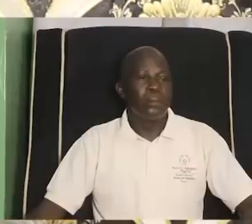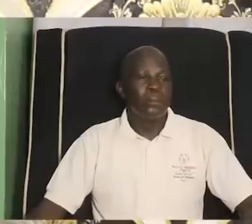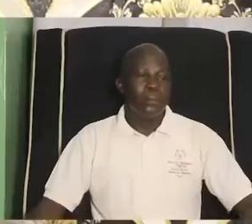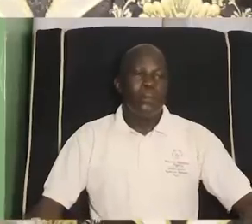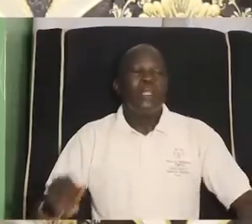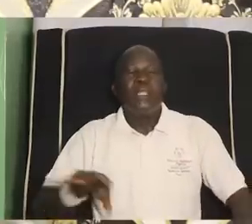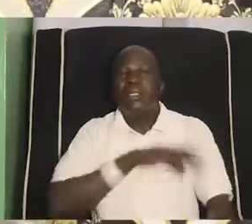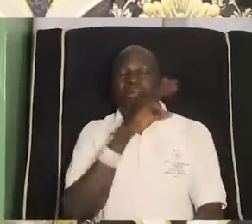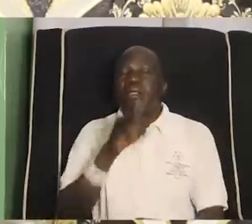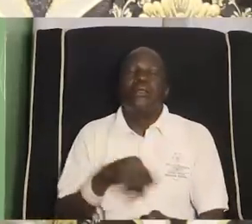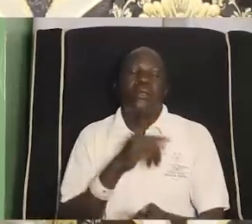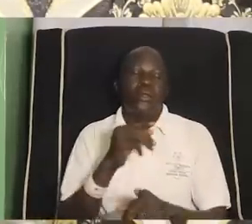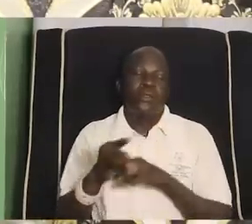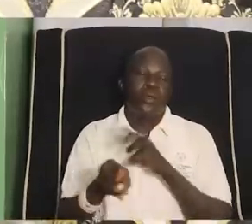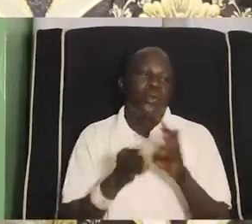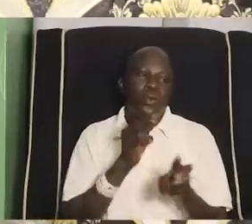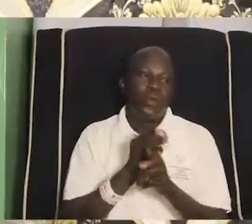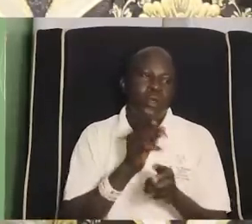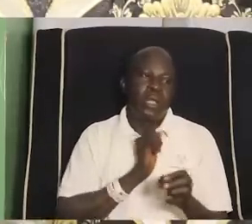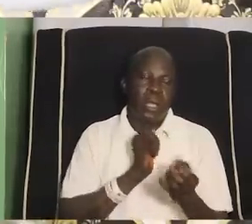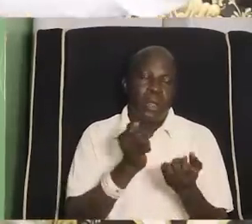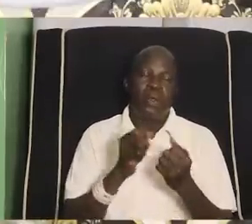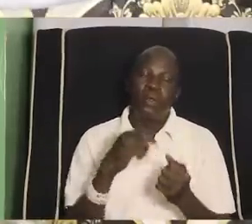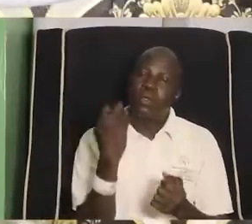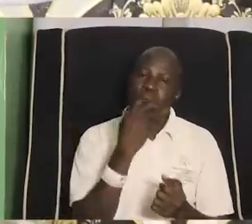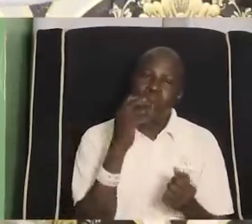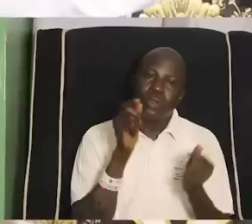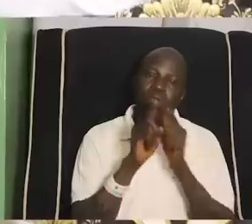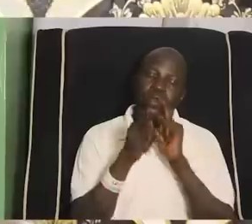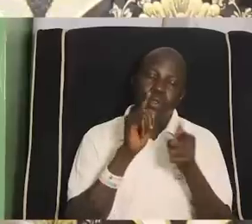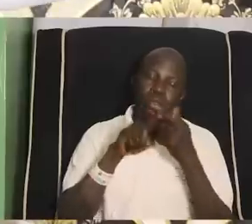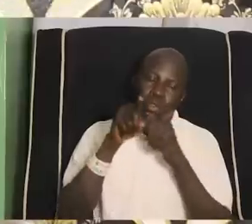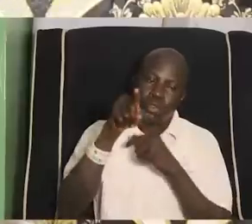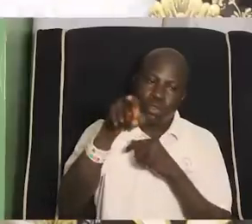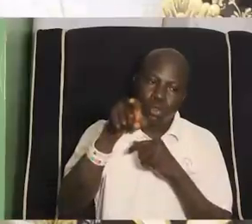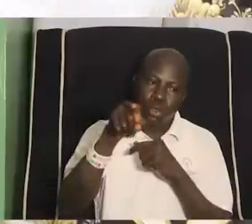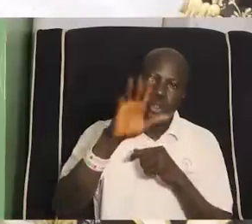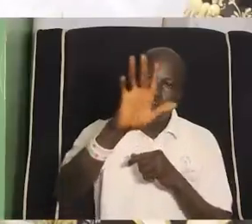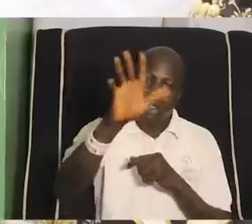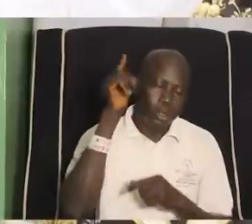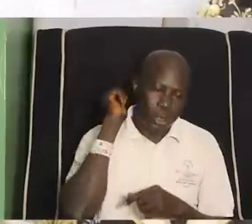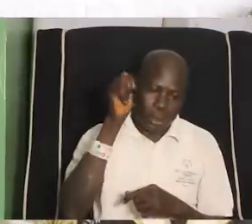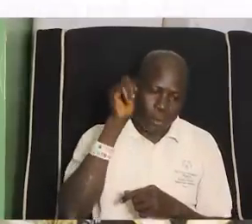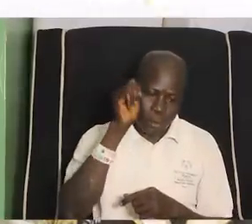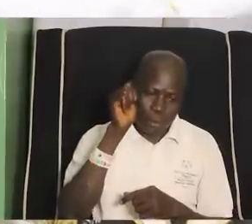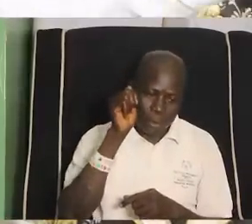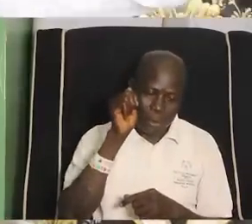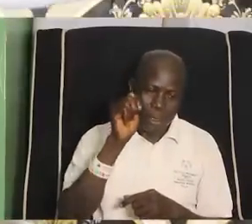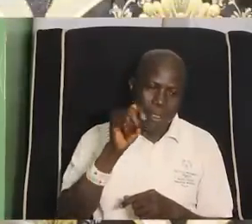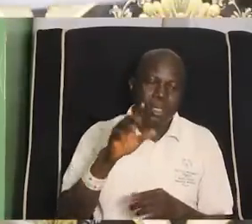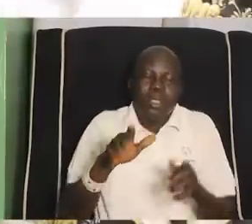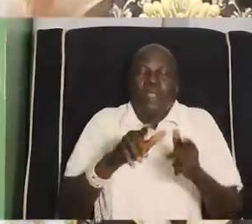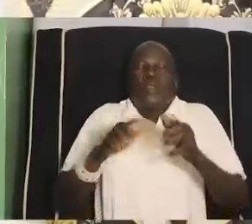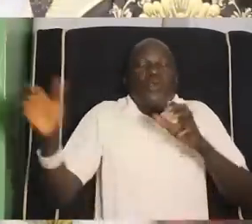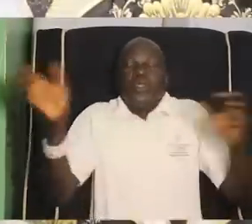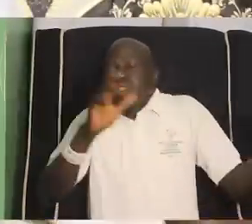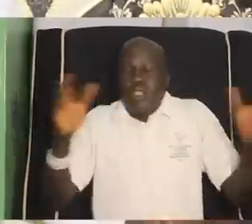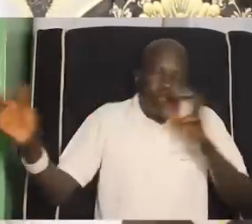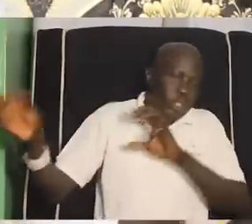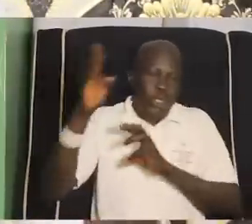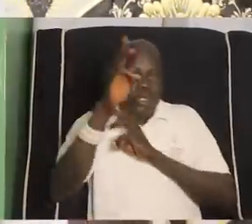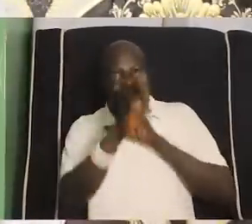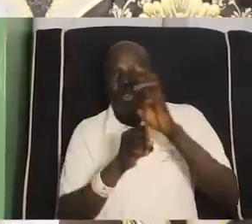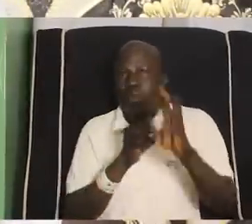yo, he's a word. You want him one person or buy you? I'm talking to you. We put a year. Your own testimony. Oh, man, may I yell? No,